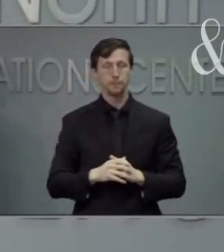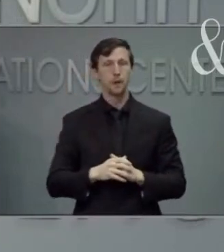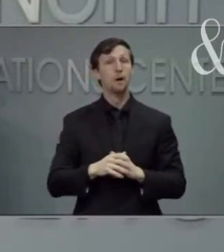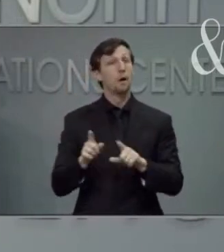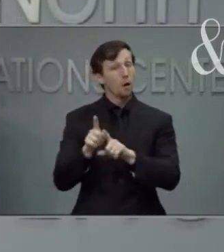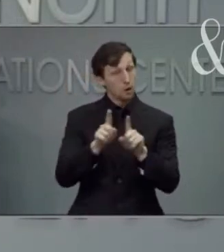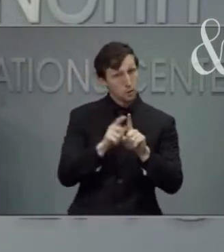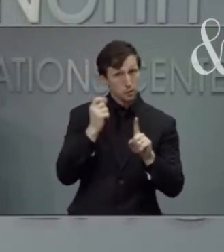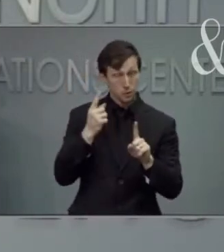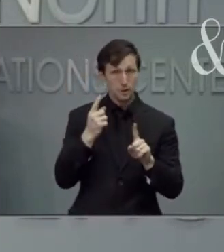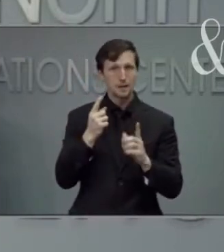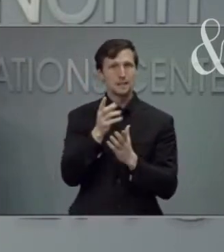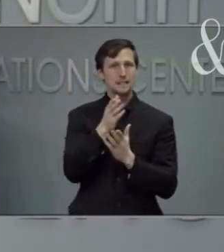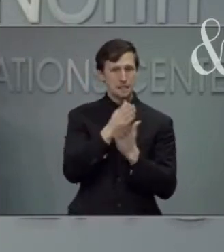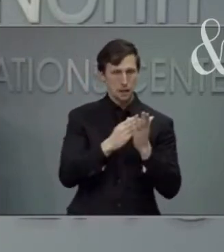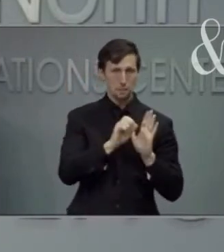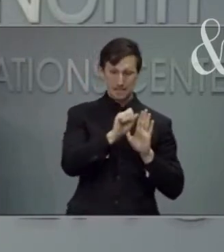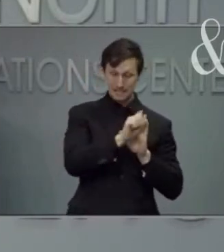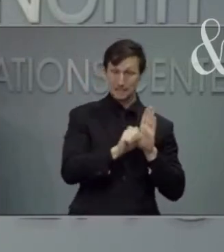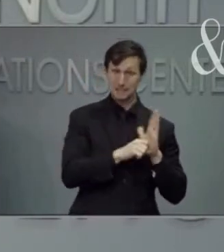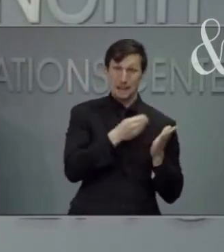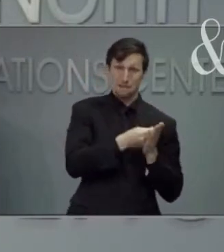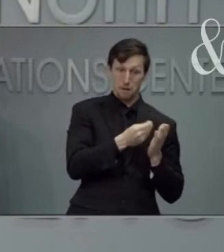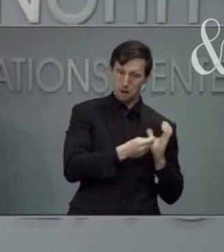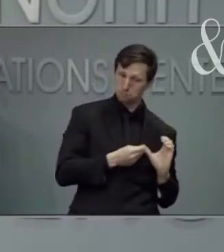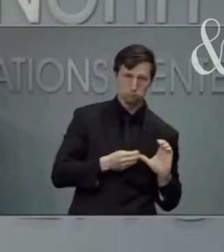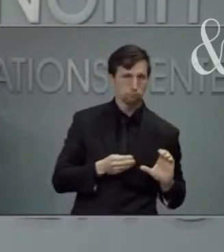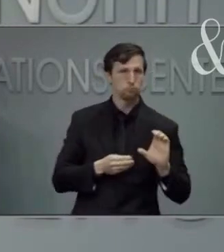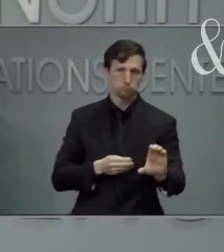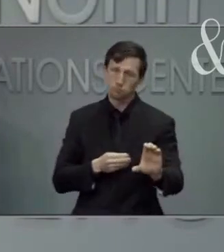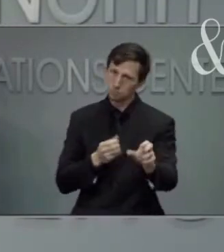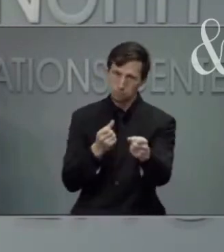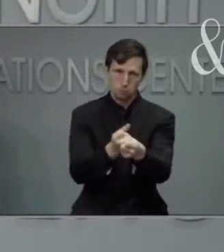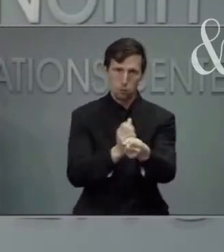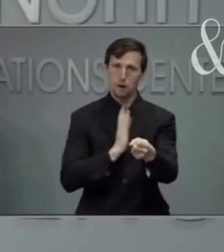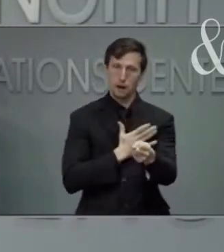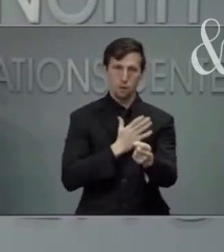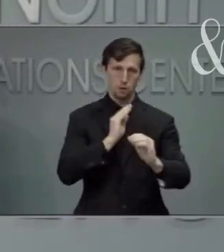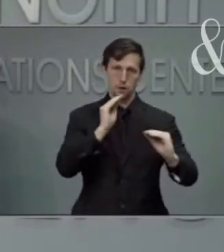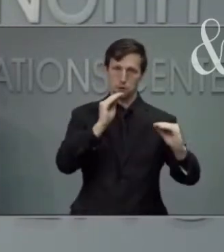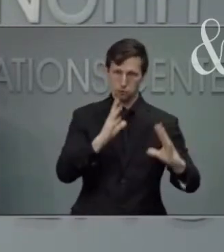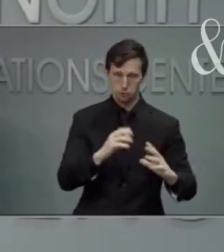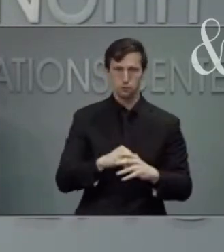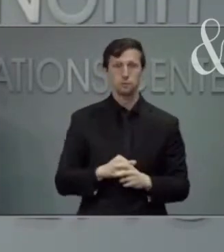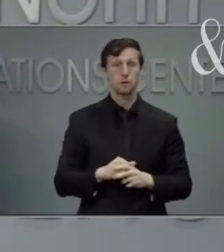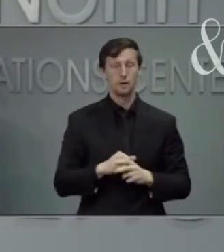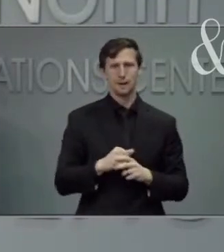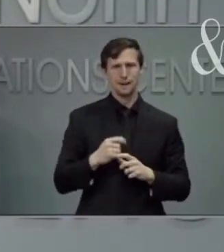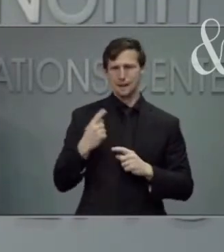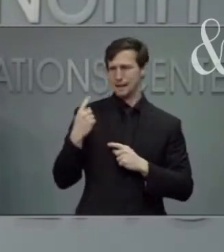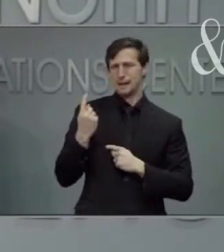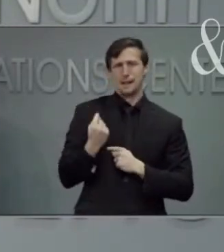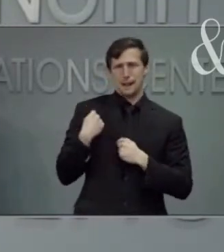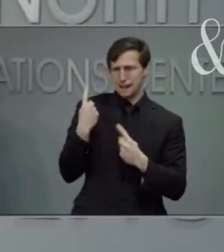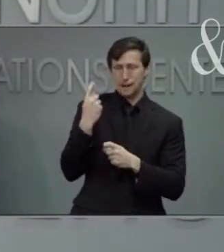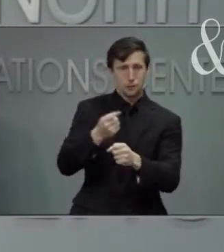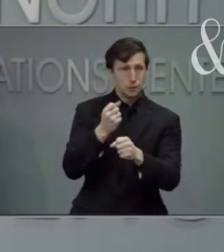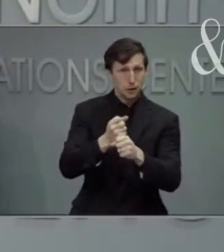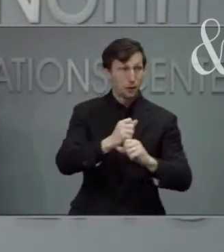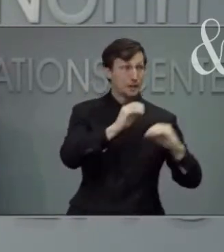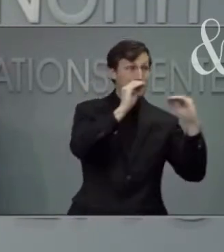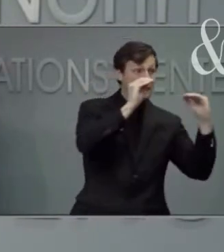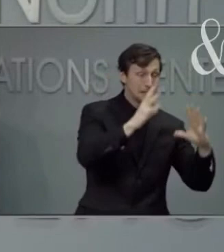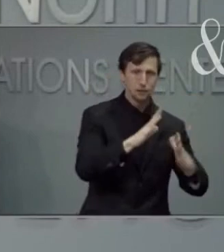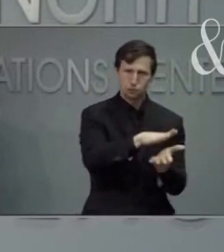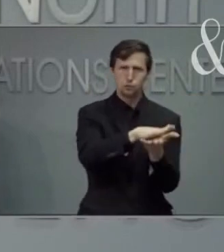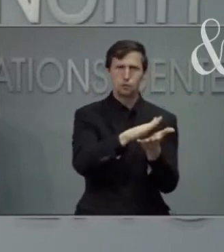should also use state funds to step up for our educators. In the last year, our teachers and school staff,